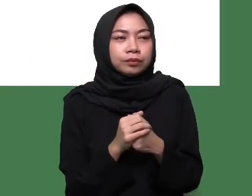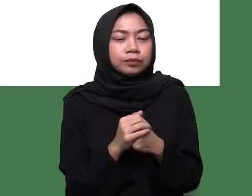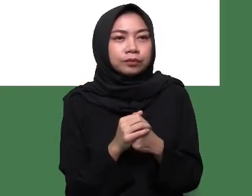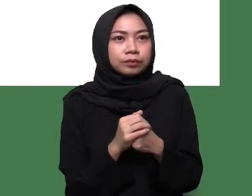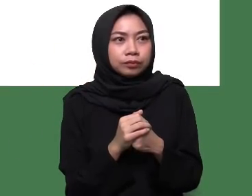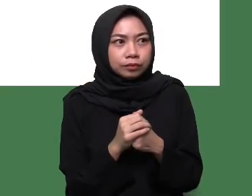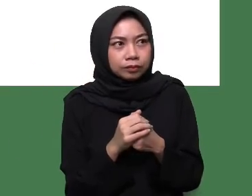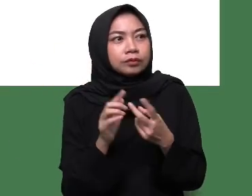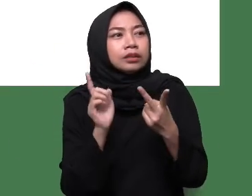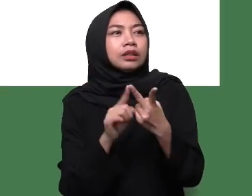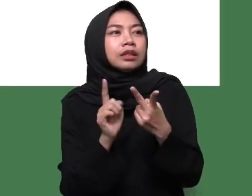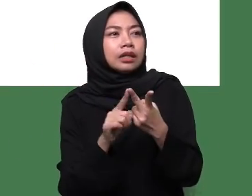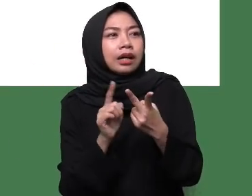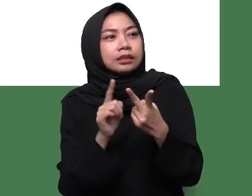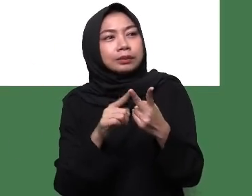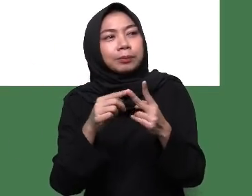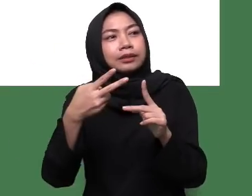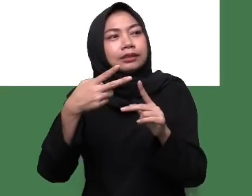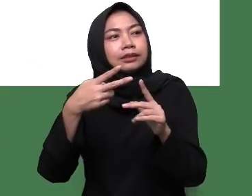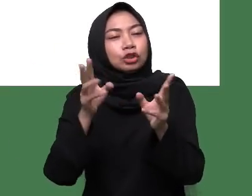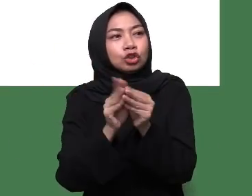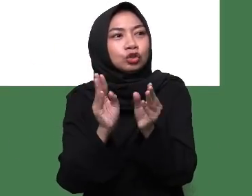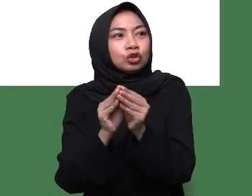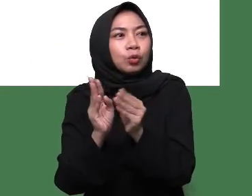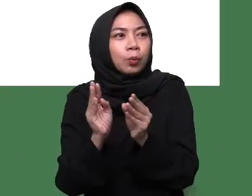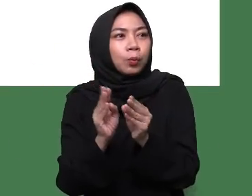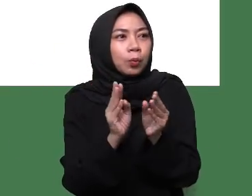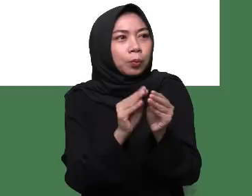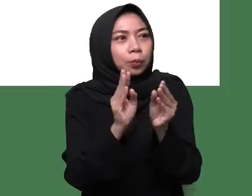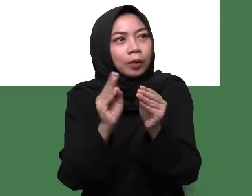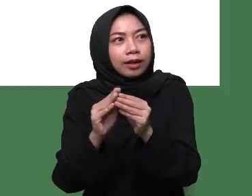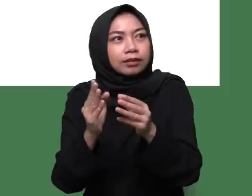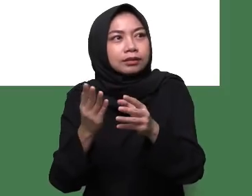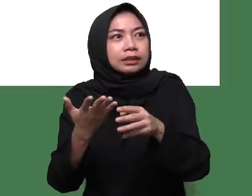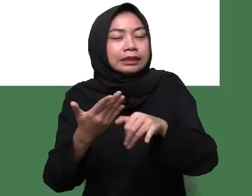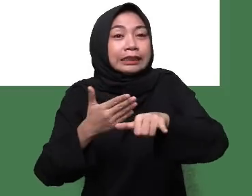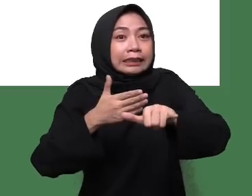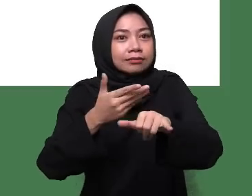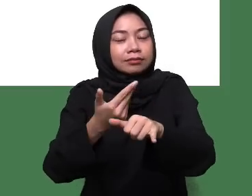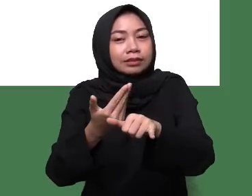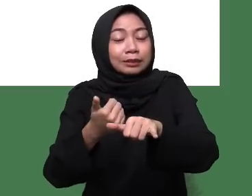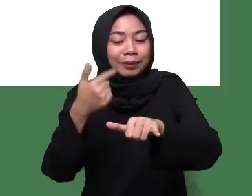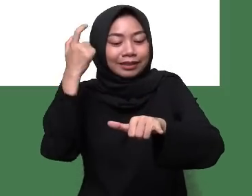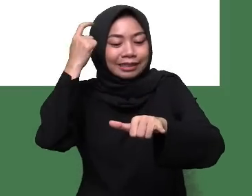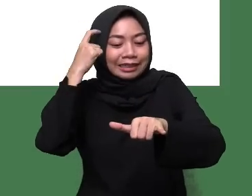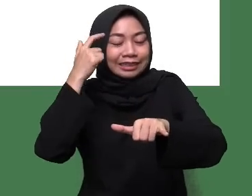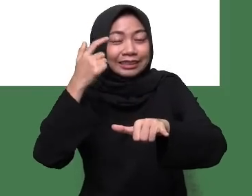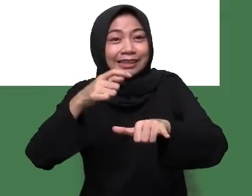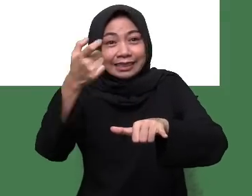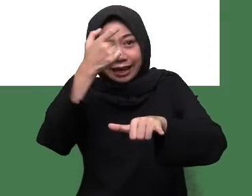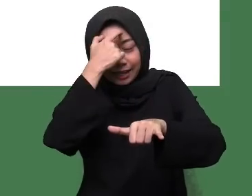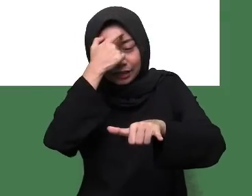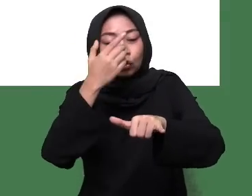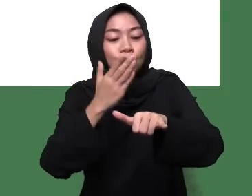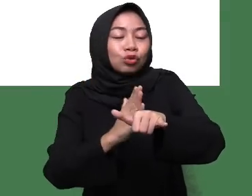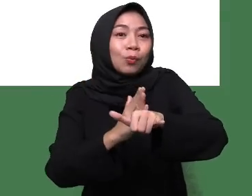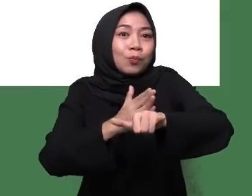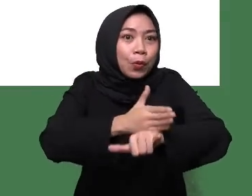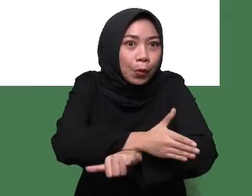which refers to FMD confirmed cases livestock being slaughtered, while the term died in